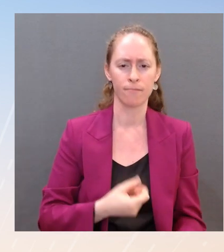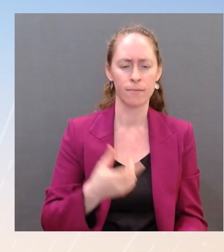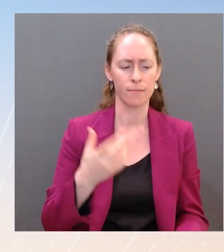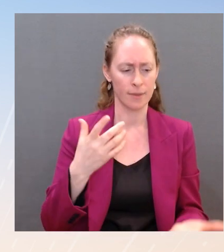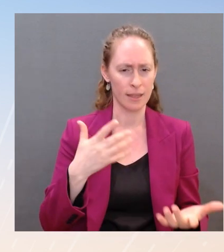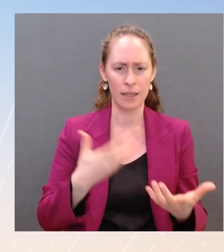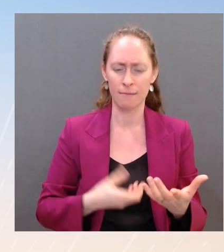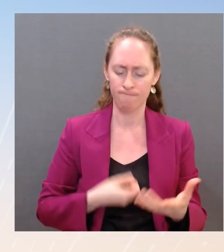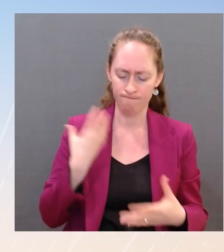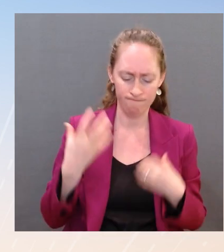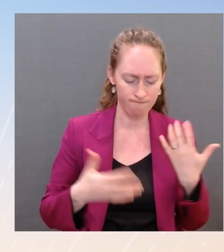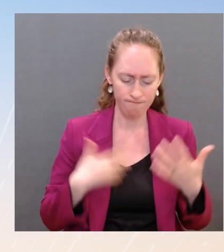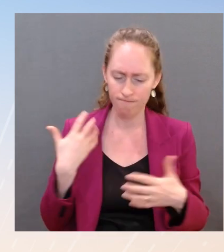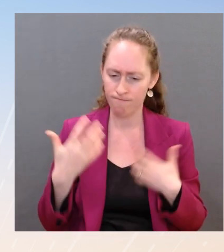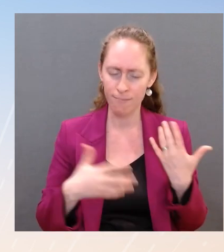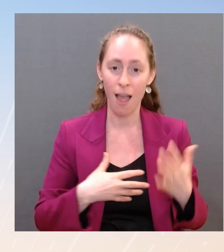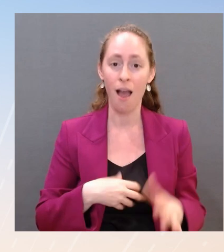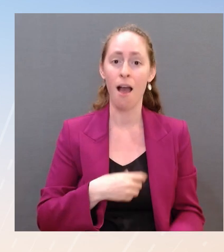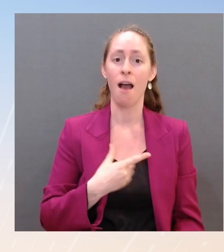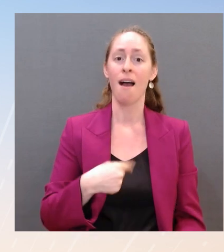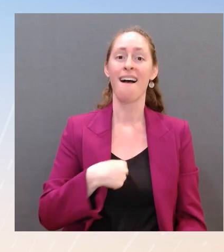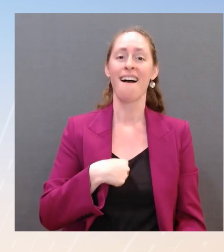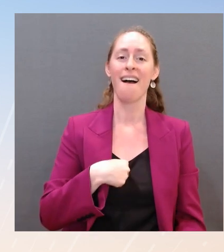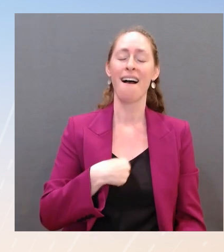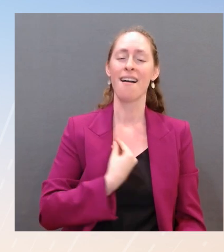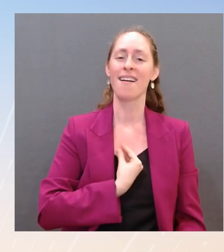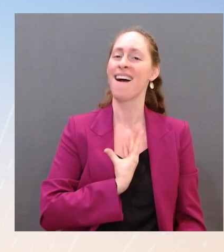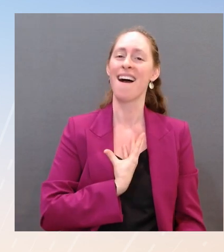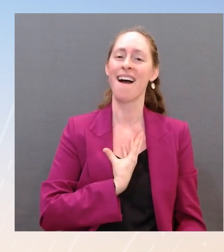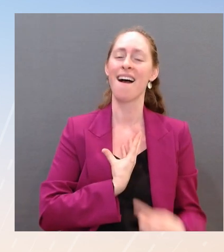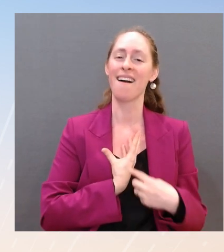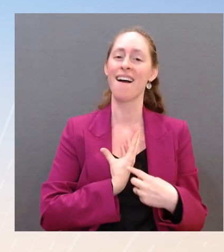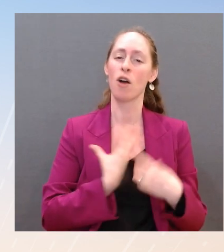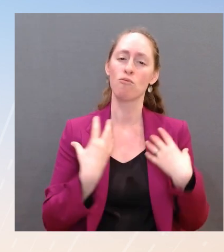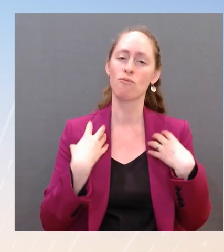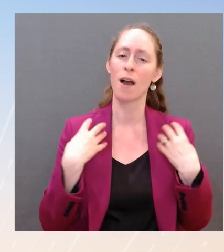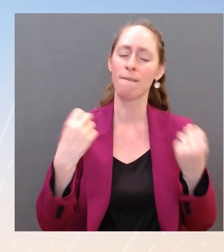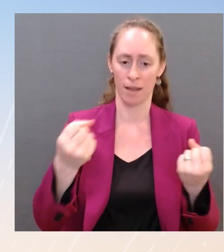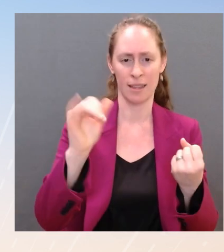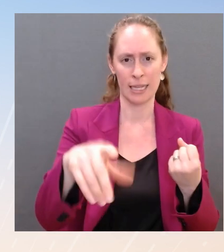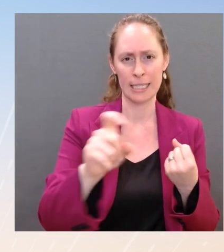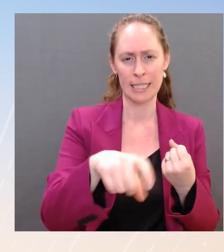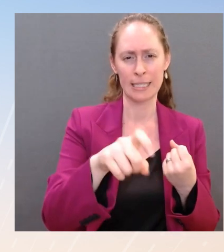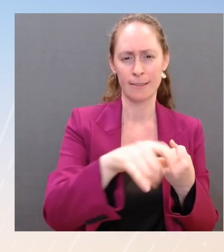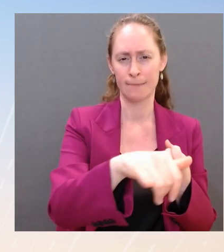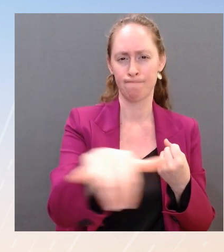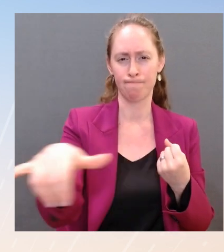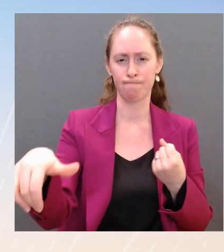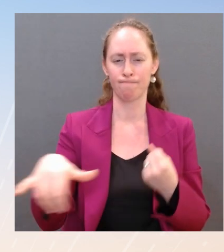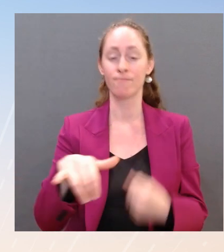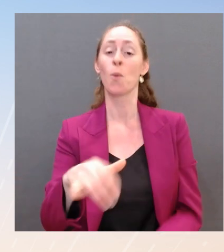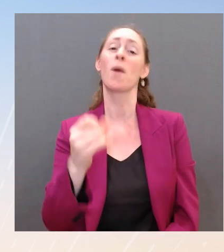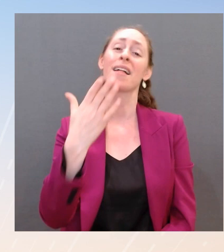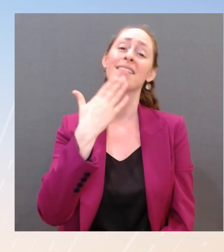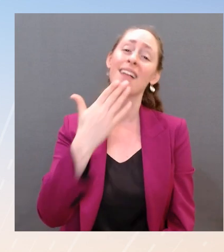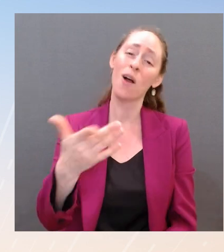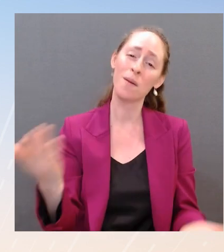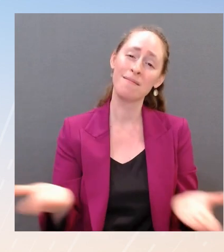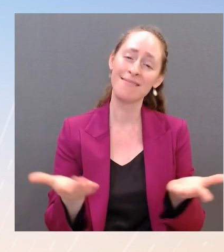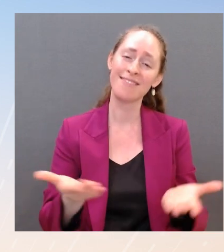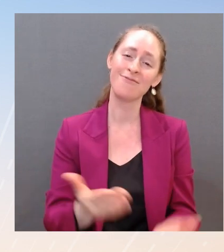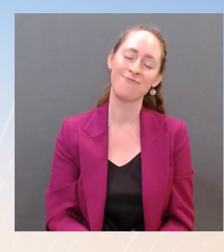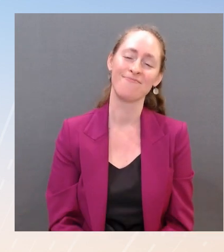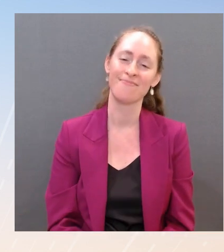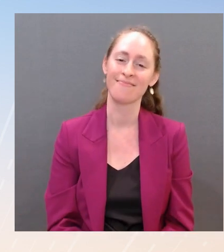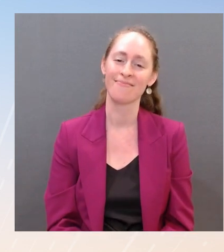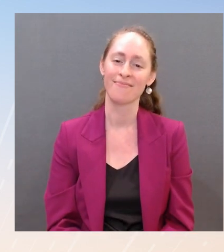all need. So thank you all of you. Thank you so much for being here.